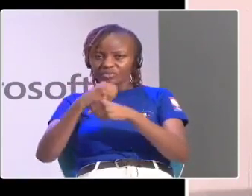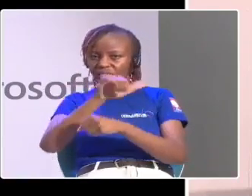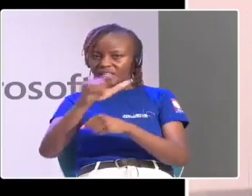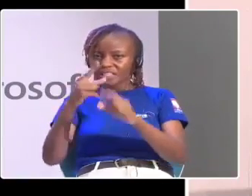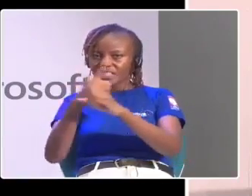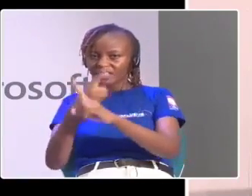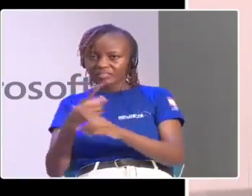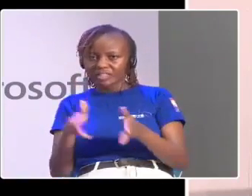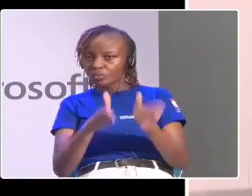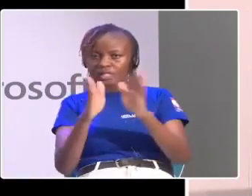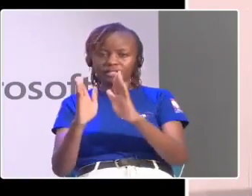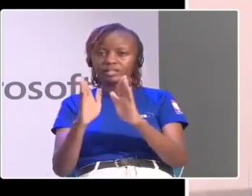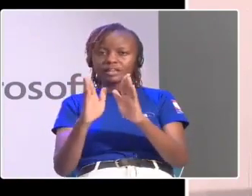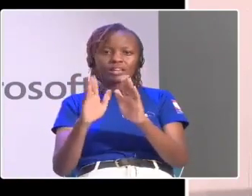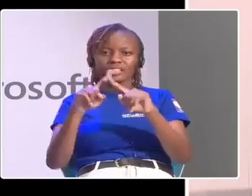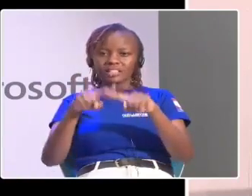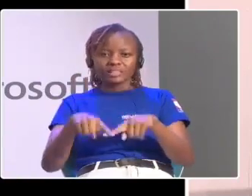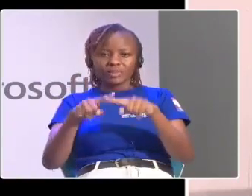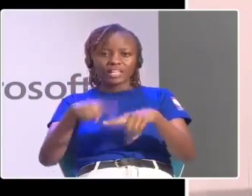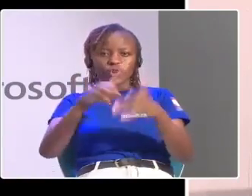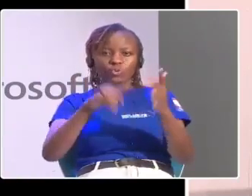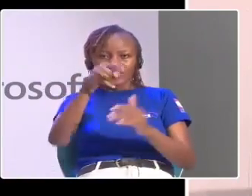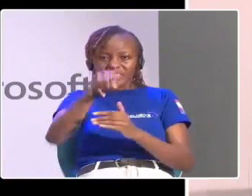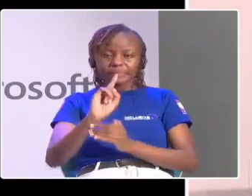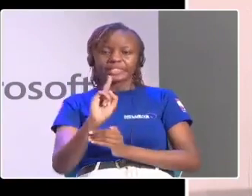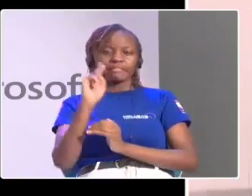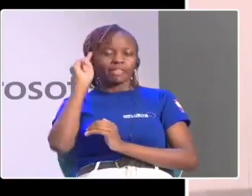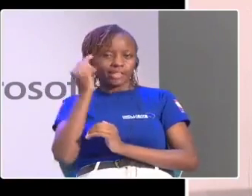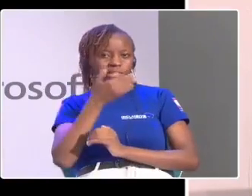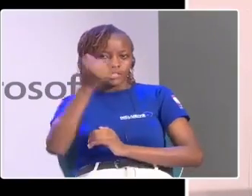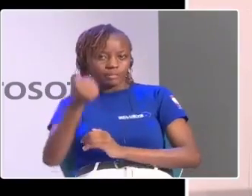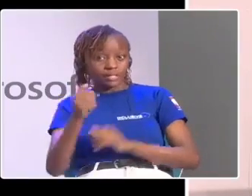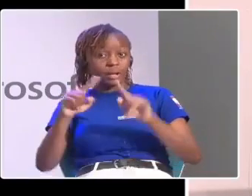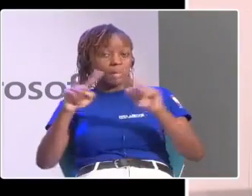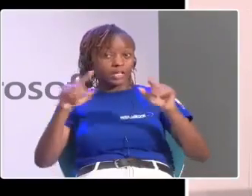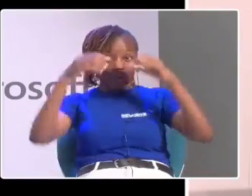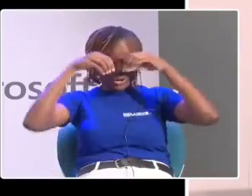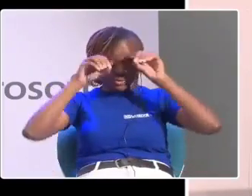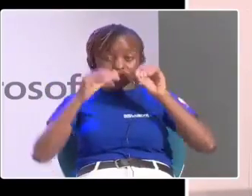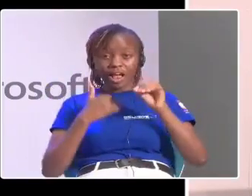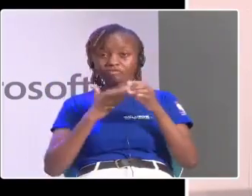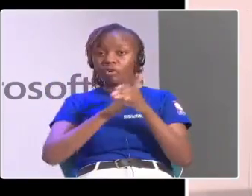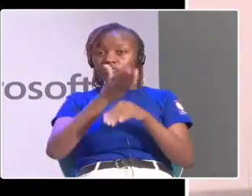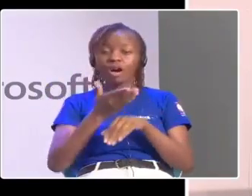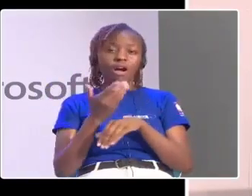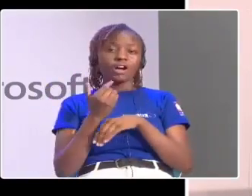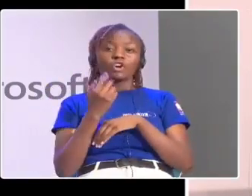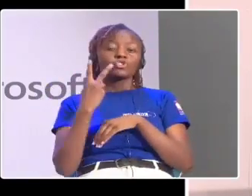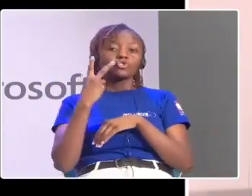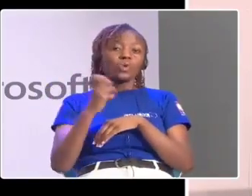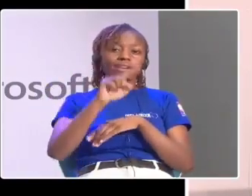best structured and what they feel is working best for them. Google now has something like, over 200,000